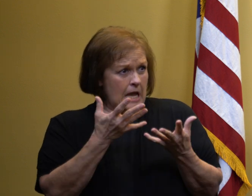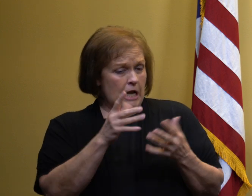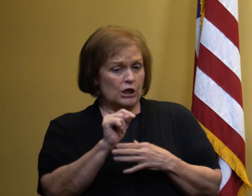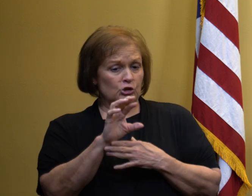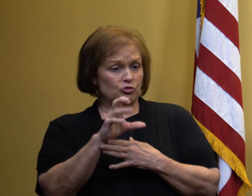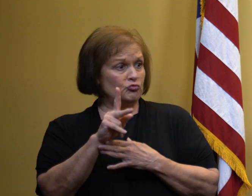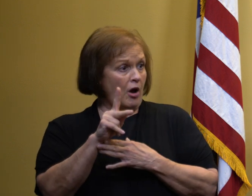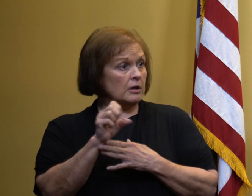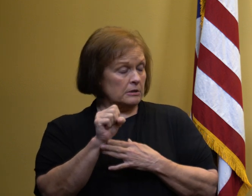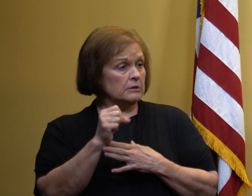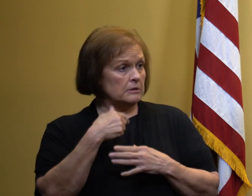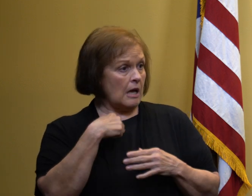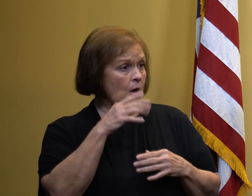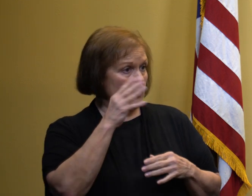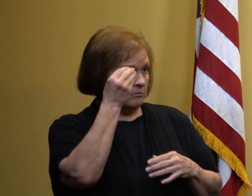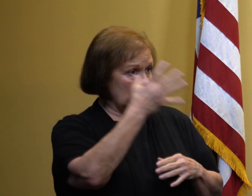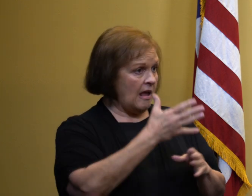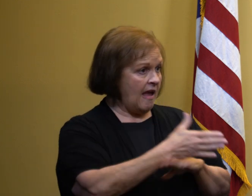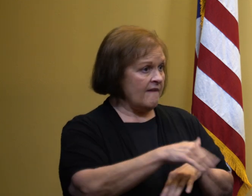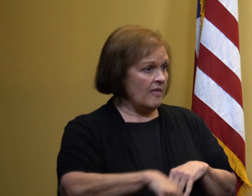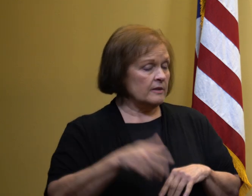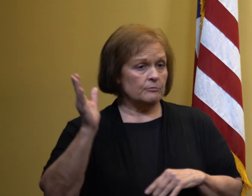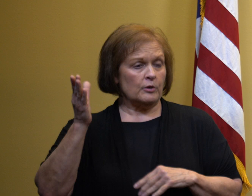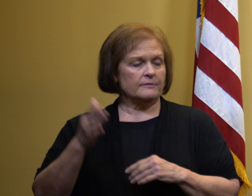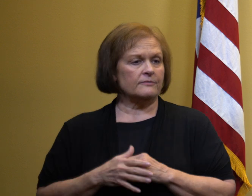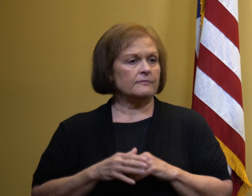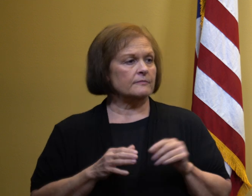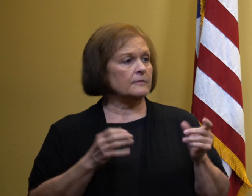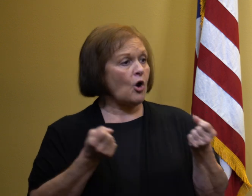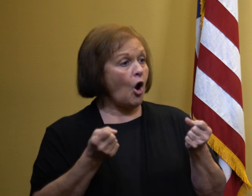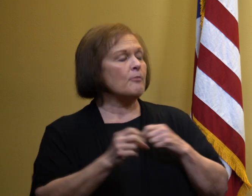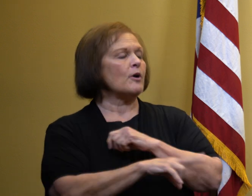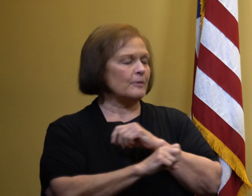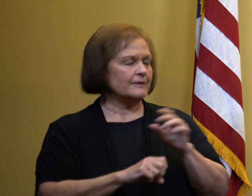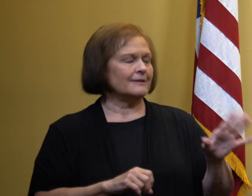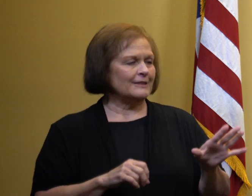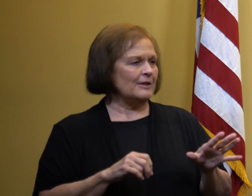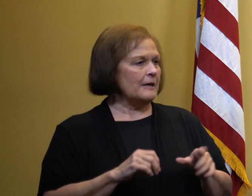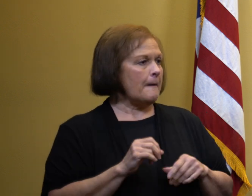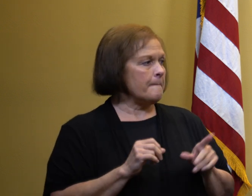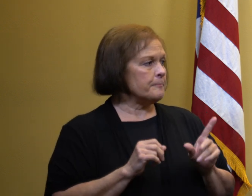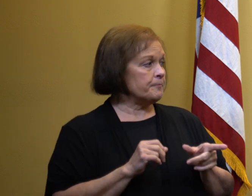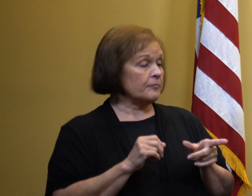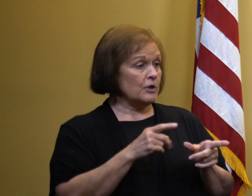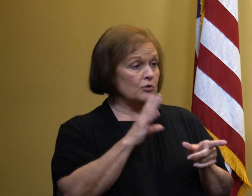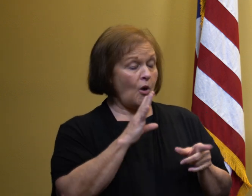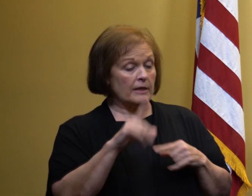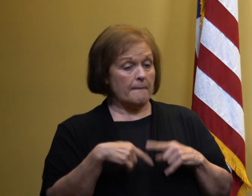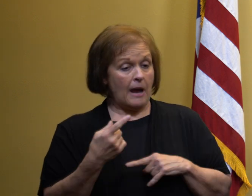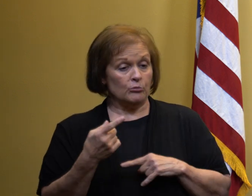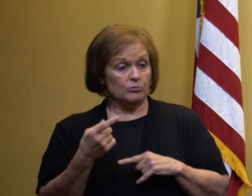trucks that are on the street, I'll give you that information after this press conference. Car break-ins, Yes. I'm looking at my notes. You asked